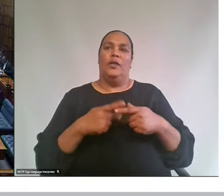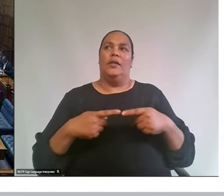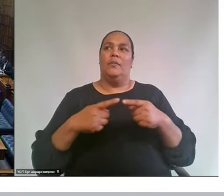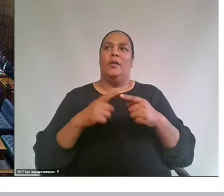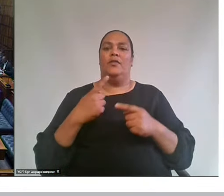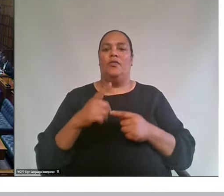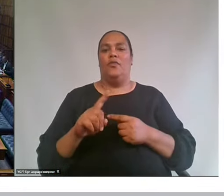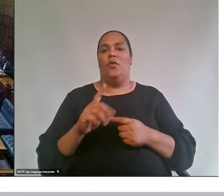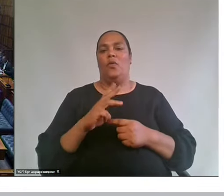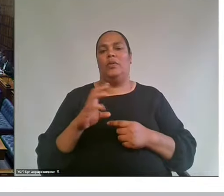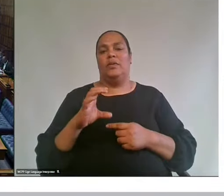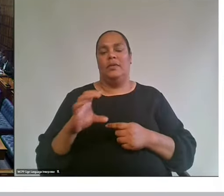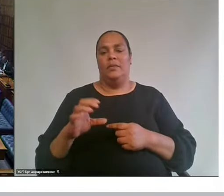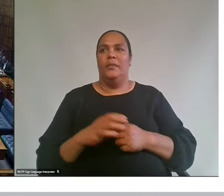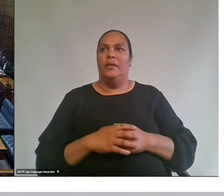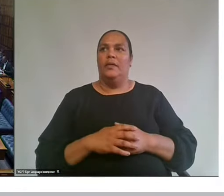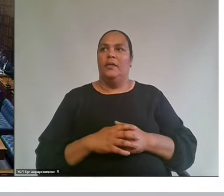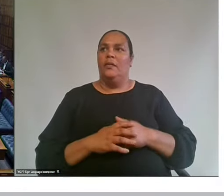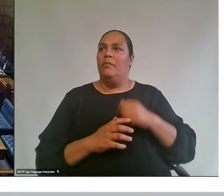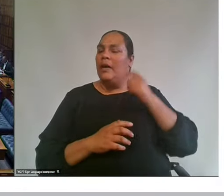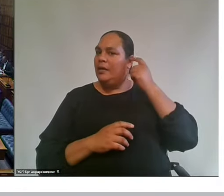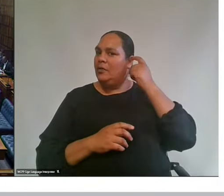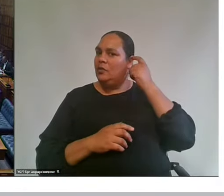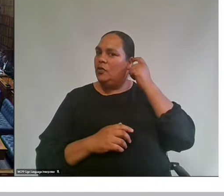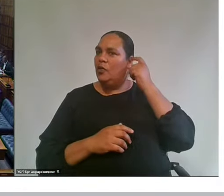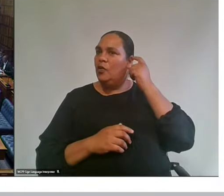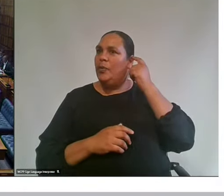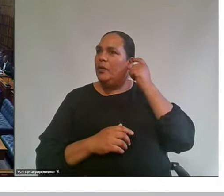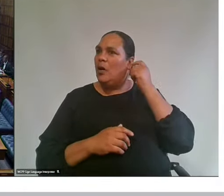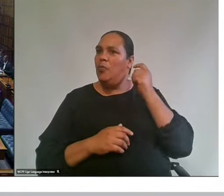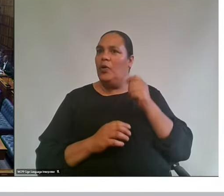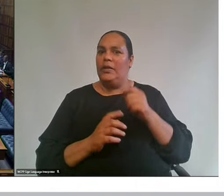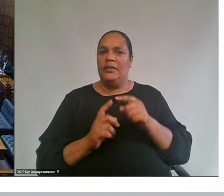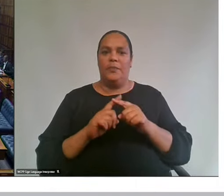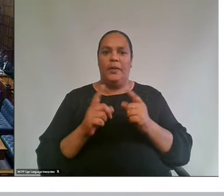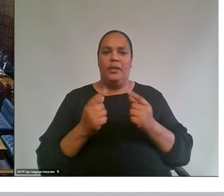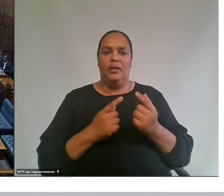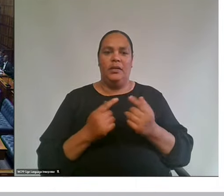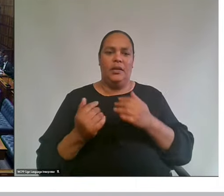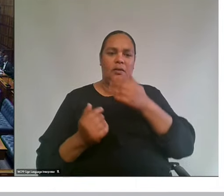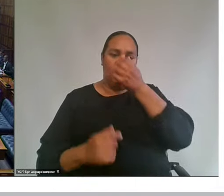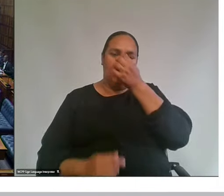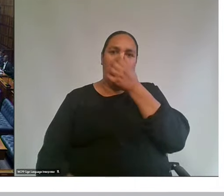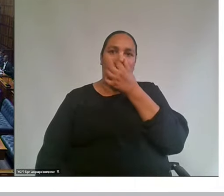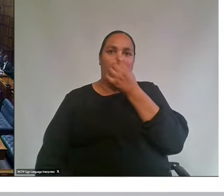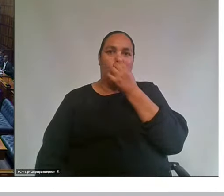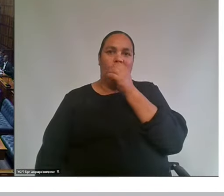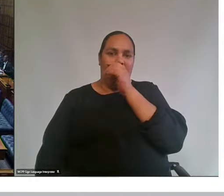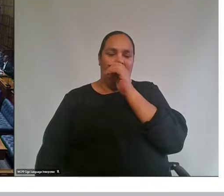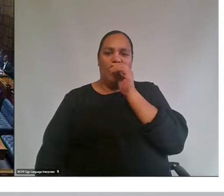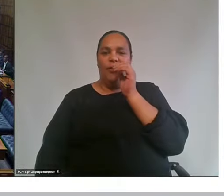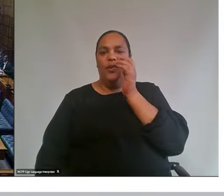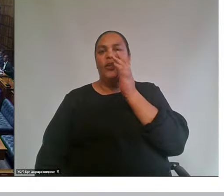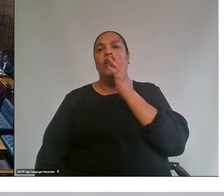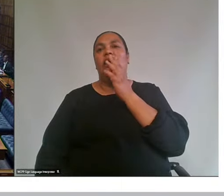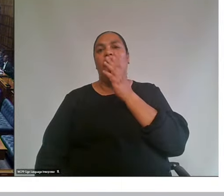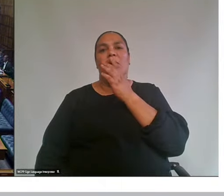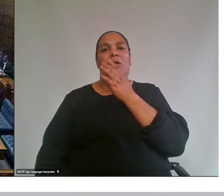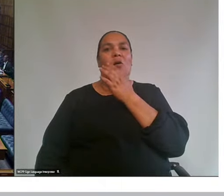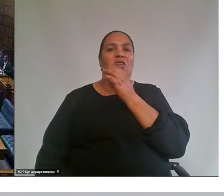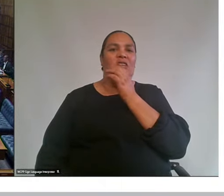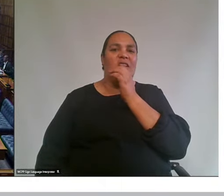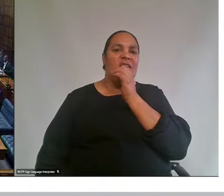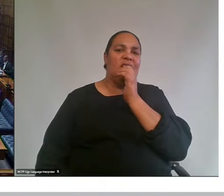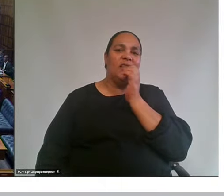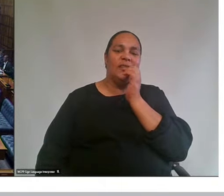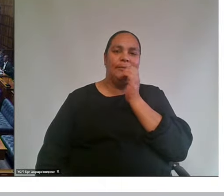for for the Western Cape so that with that few words give away to S to K sh I have no comments